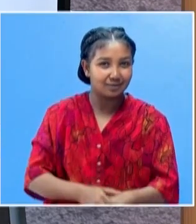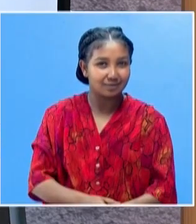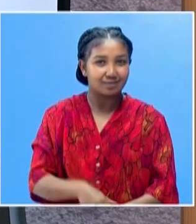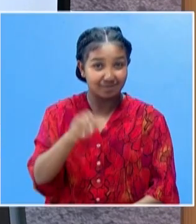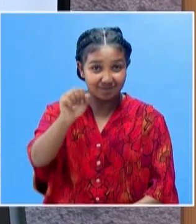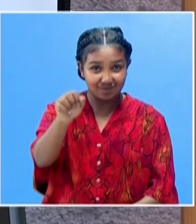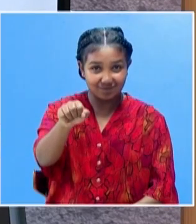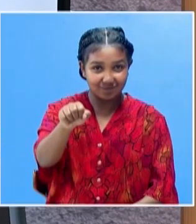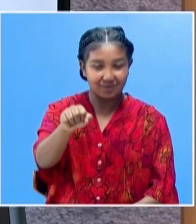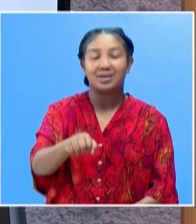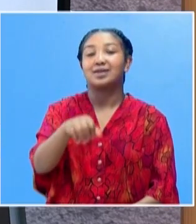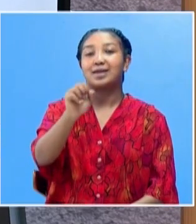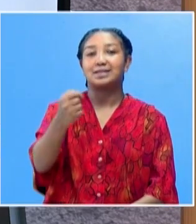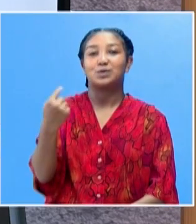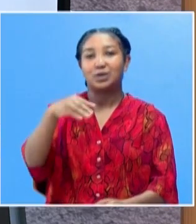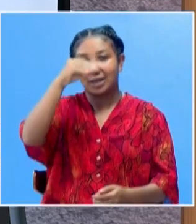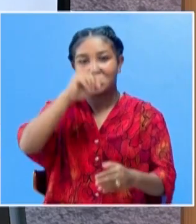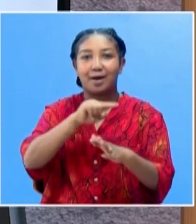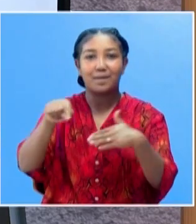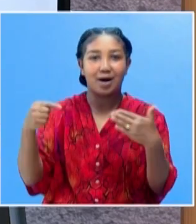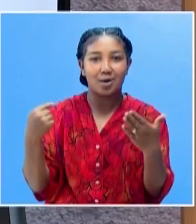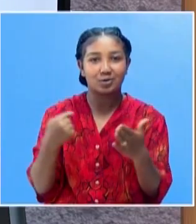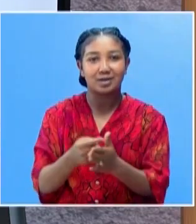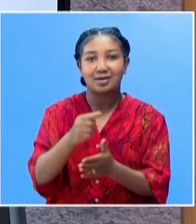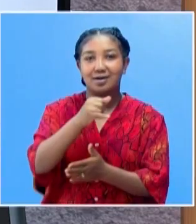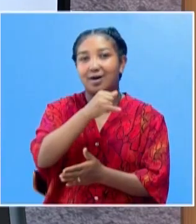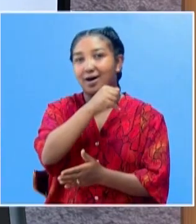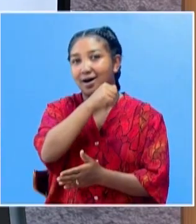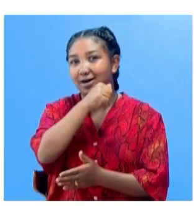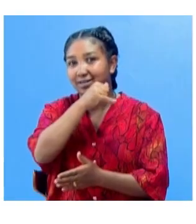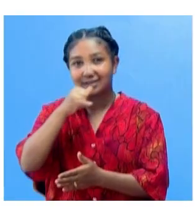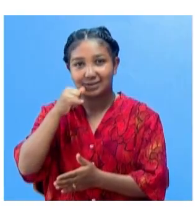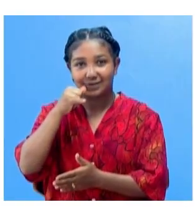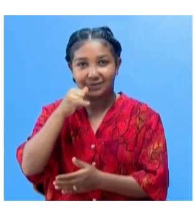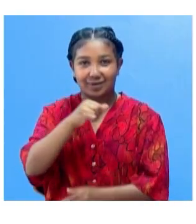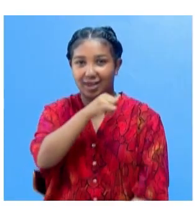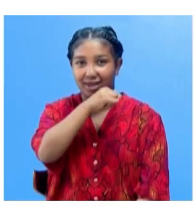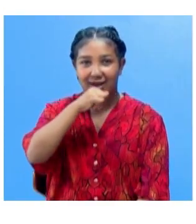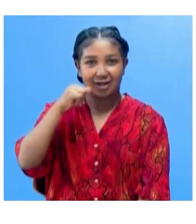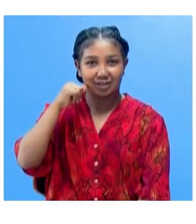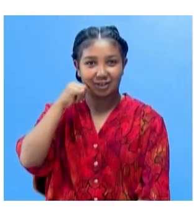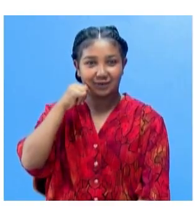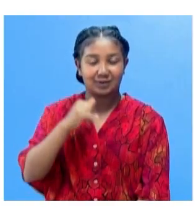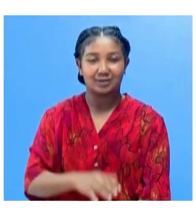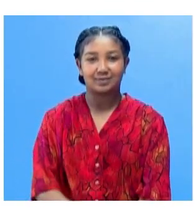Yes? Yeah, we have seen about adjectives, right?